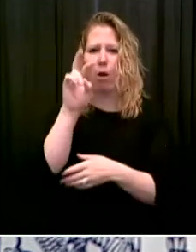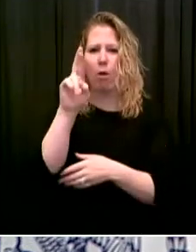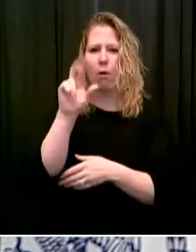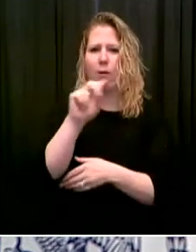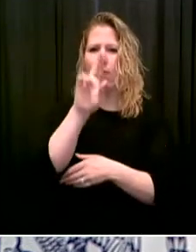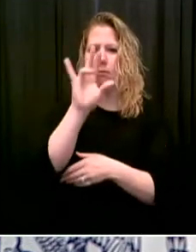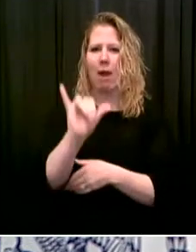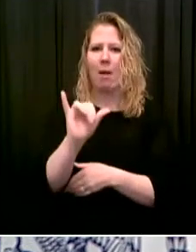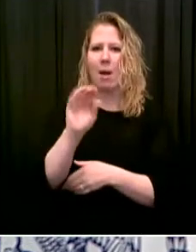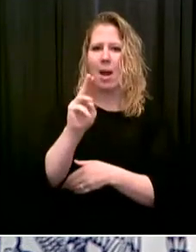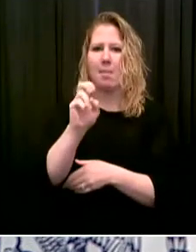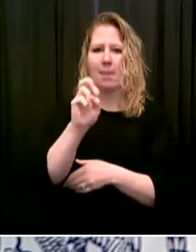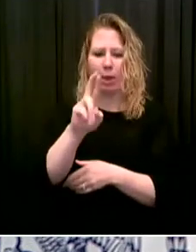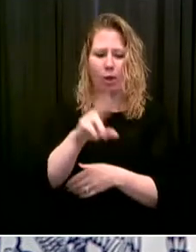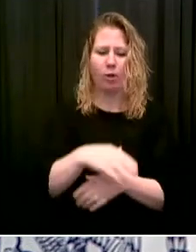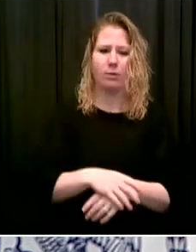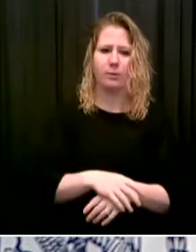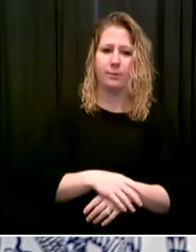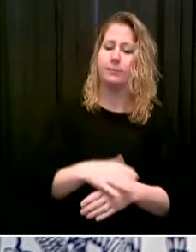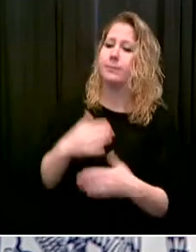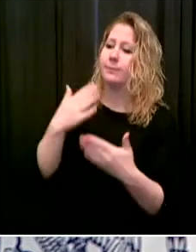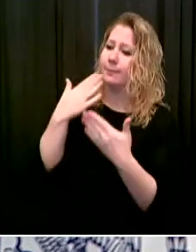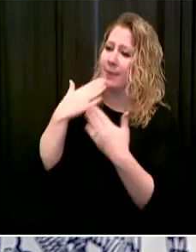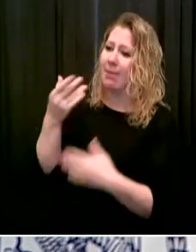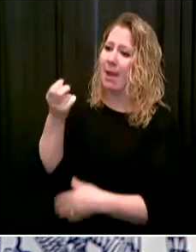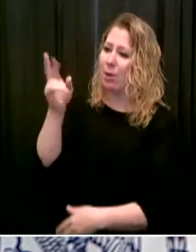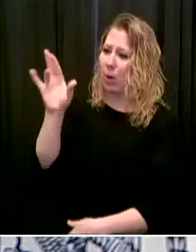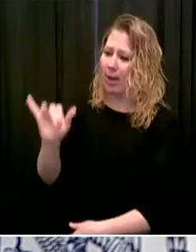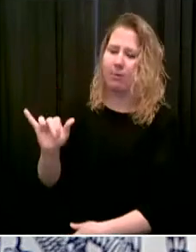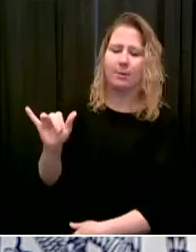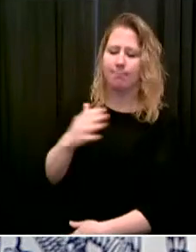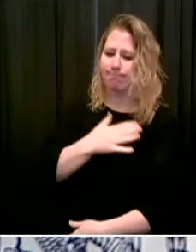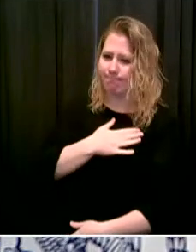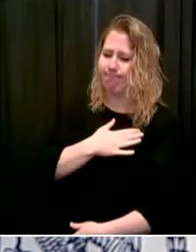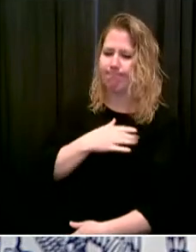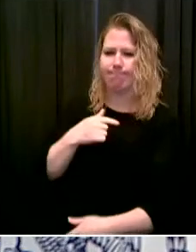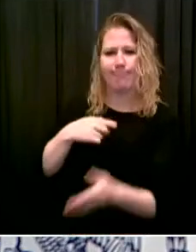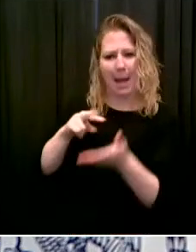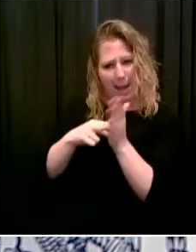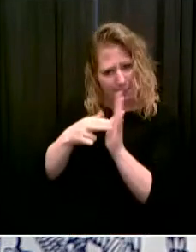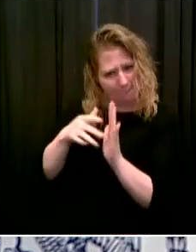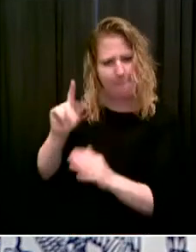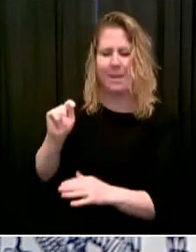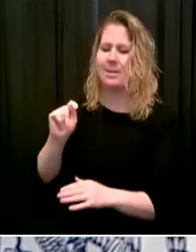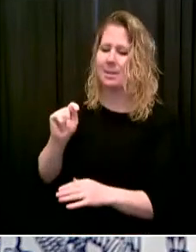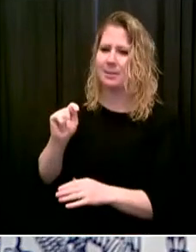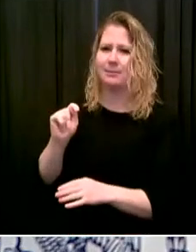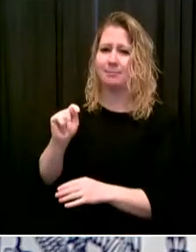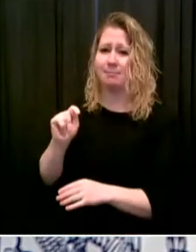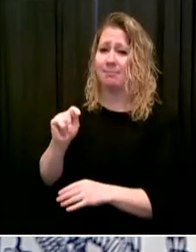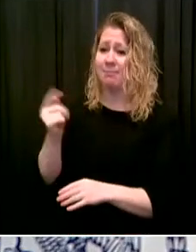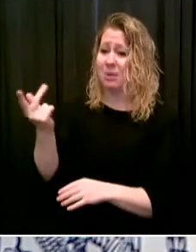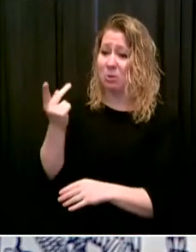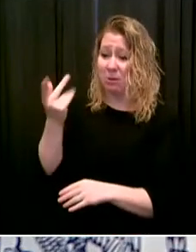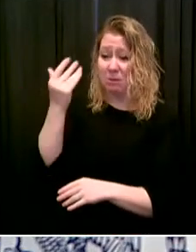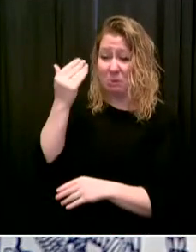really from the heart. Also, he knew me when I had long, curly, dark hair. Those were the days.